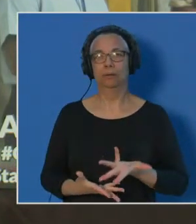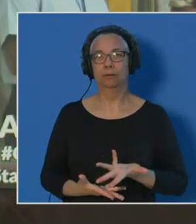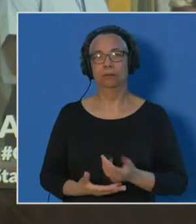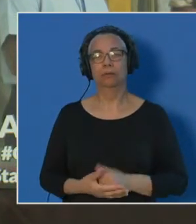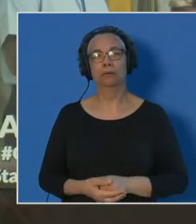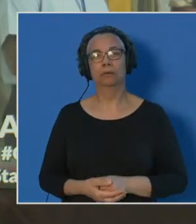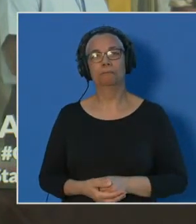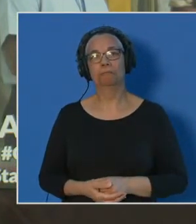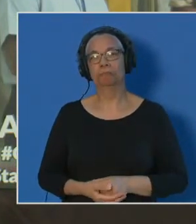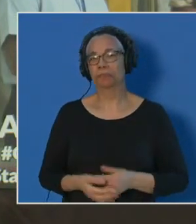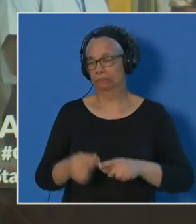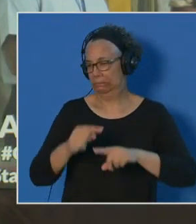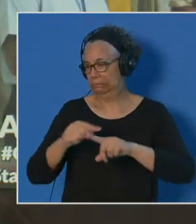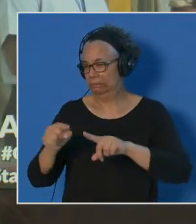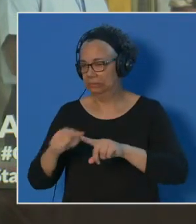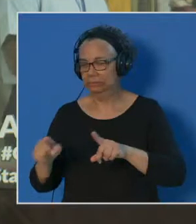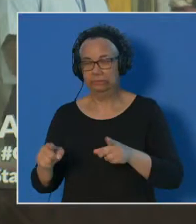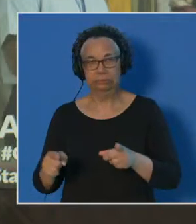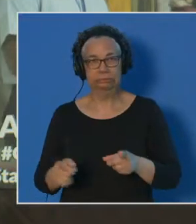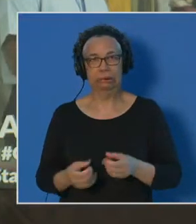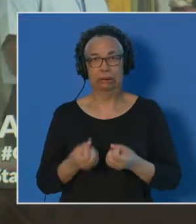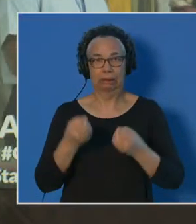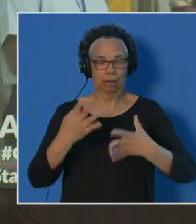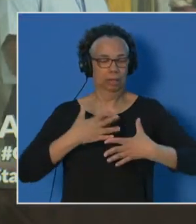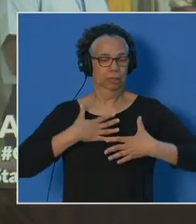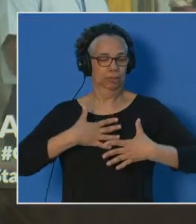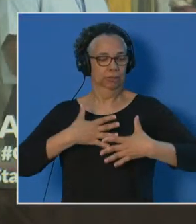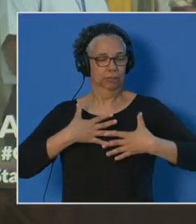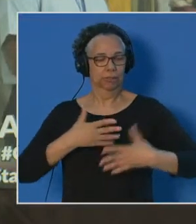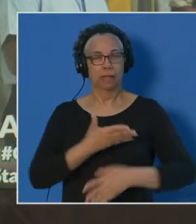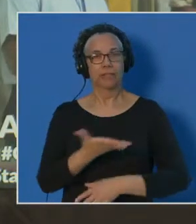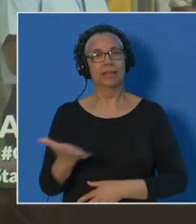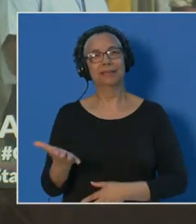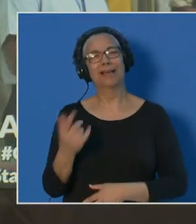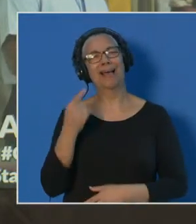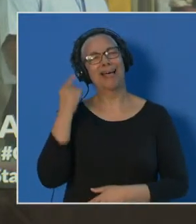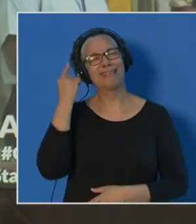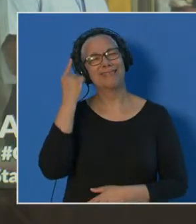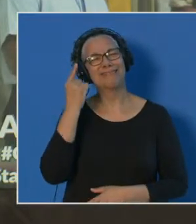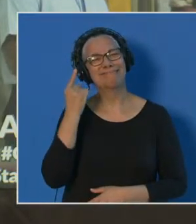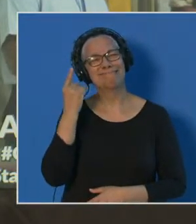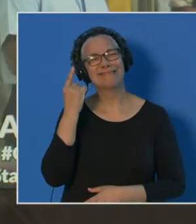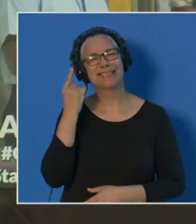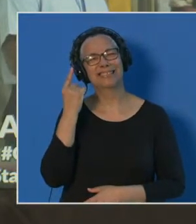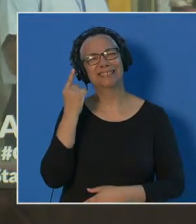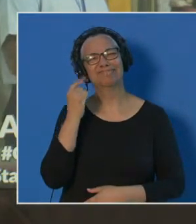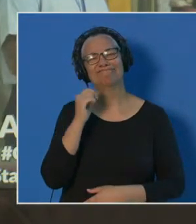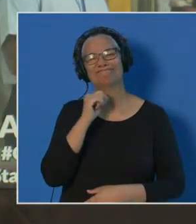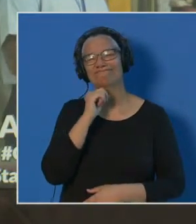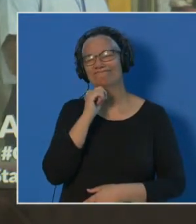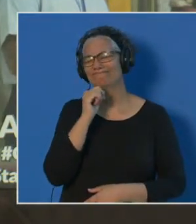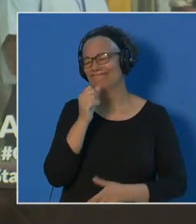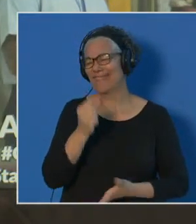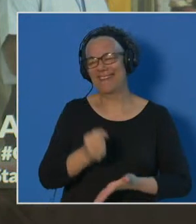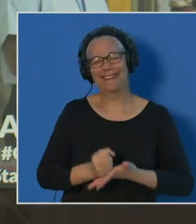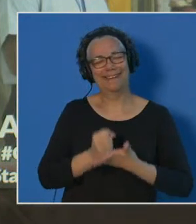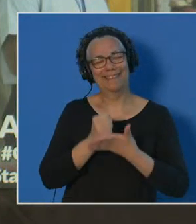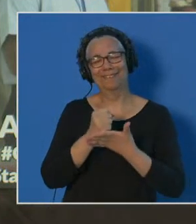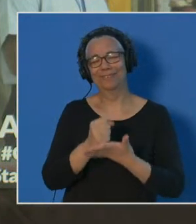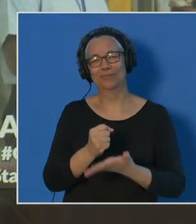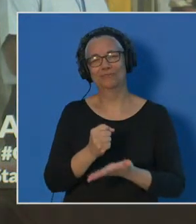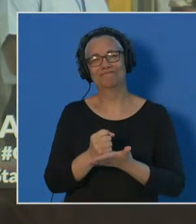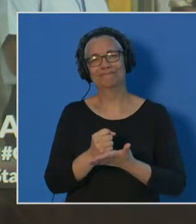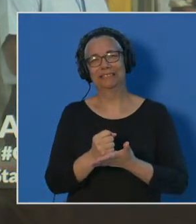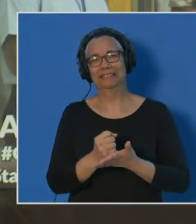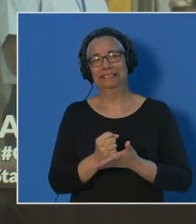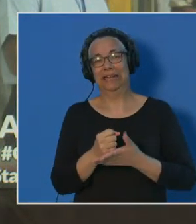instances. You understand what I'm saying? Lots of different respiratory things. So I think that it's not necessarily helpful for